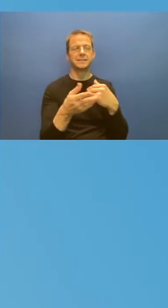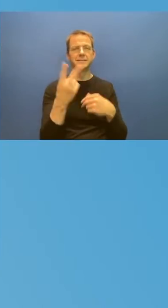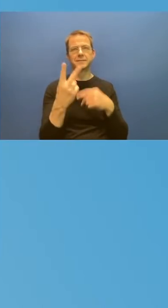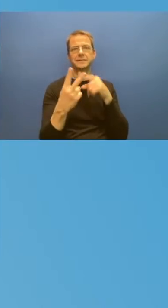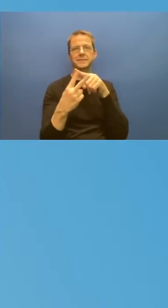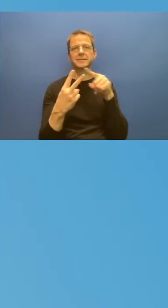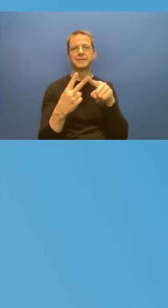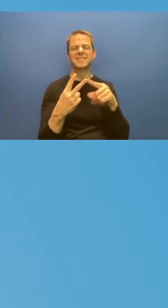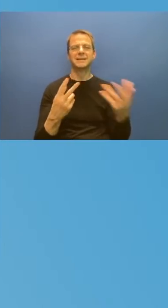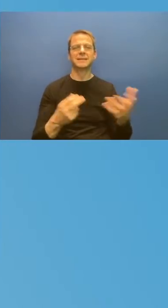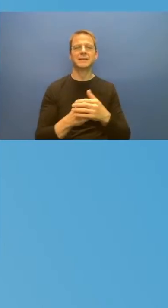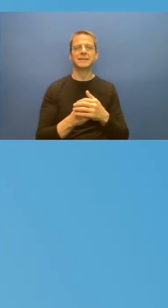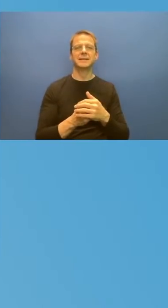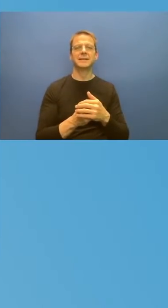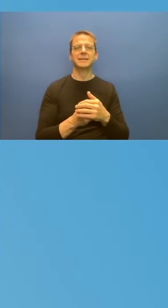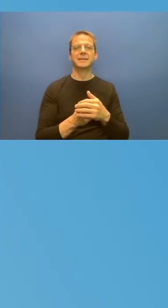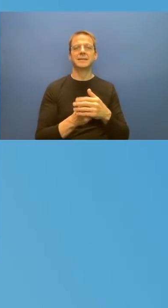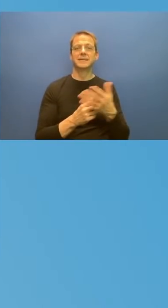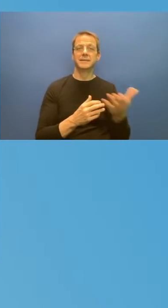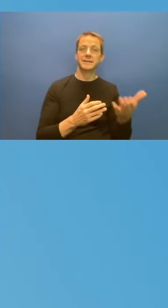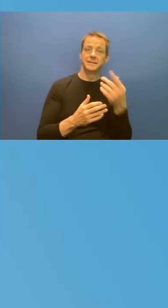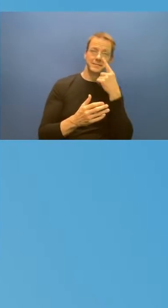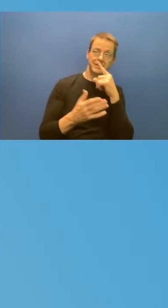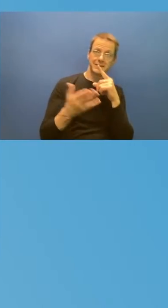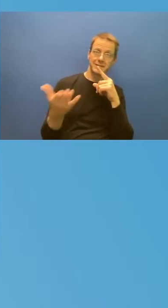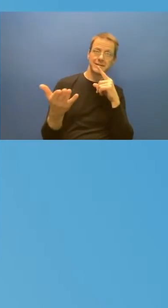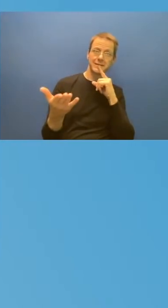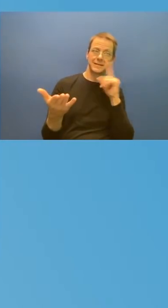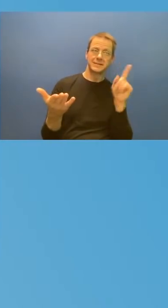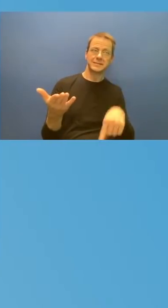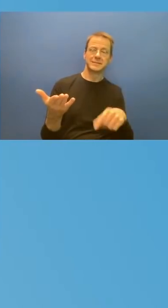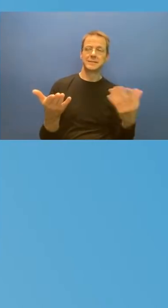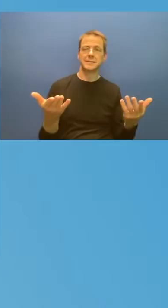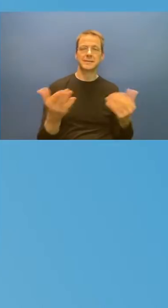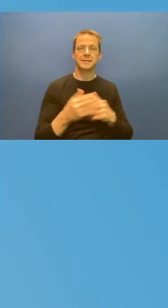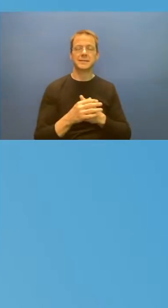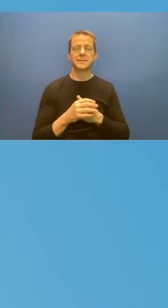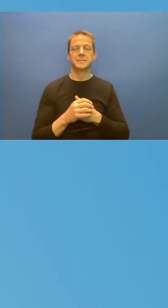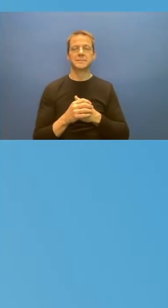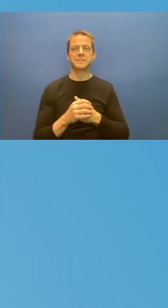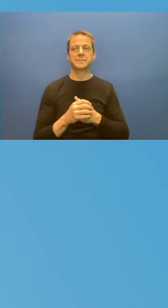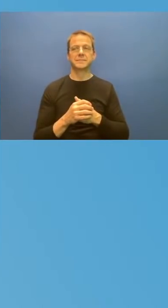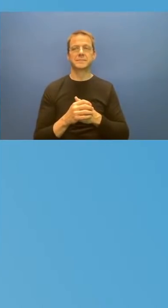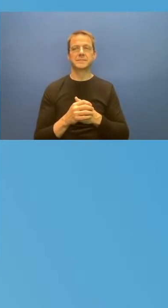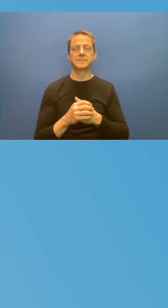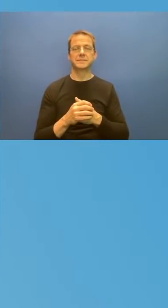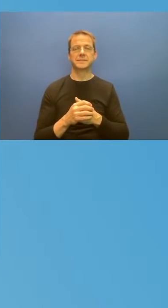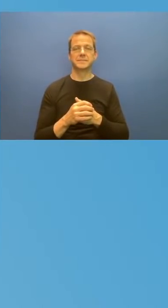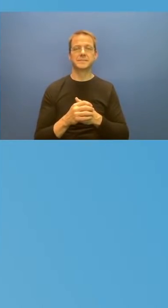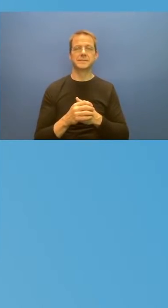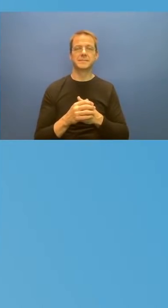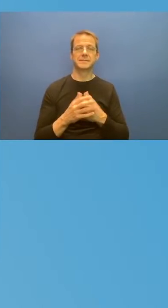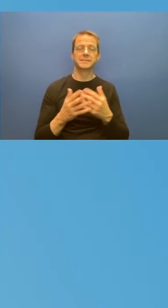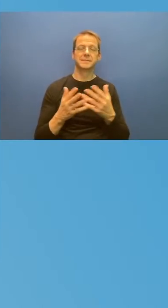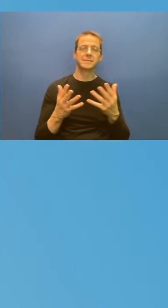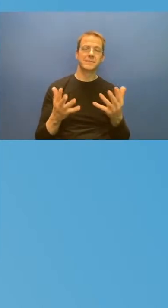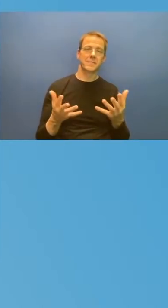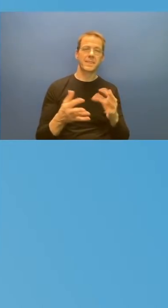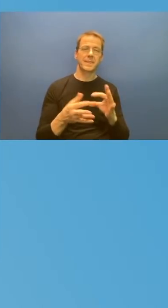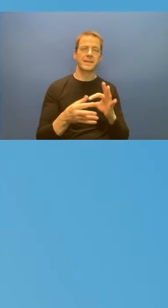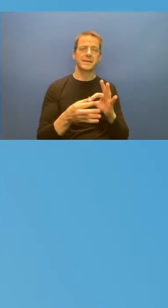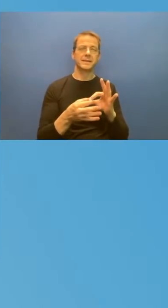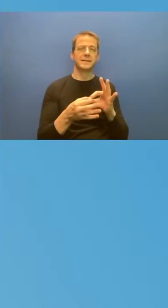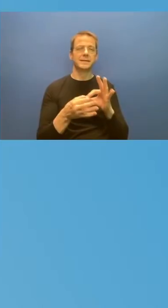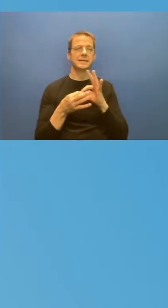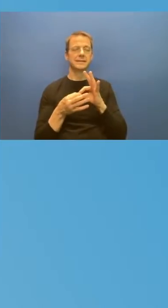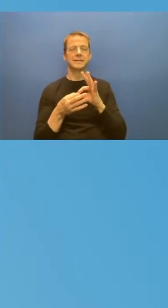Well, I guess that goes back to how I think of the dynamics. I don't think that you can think